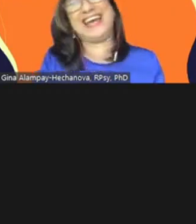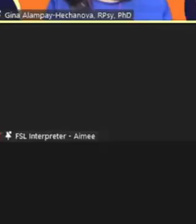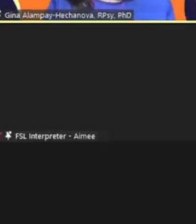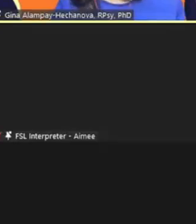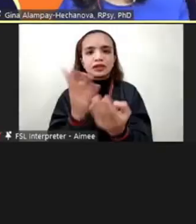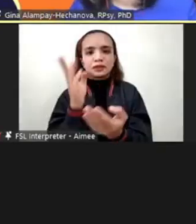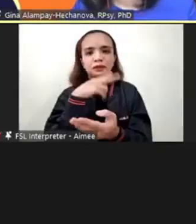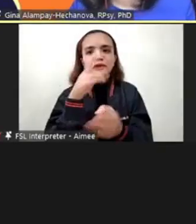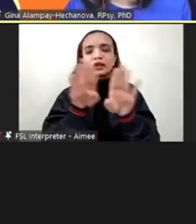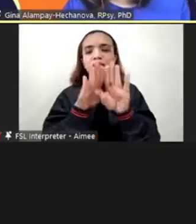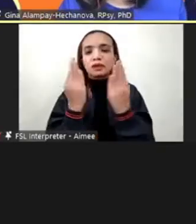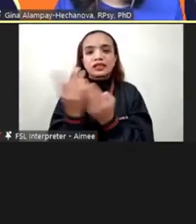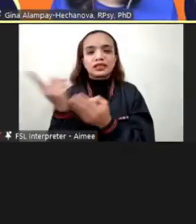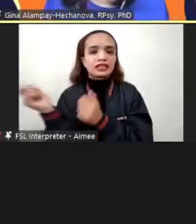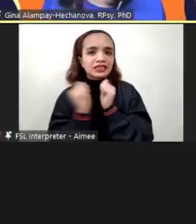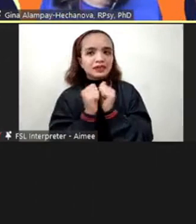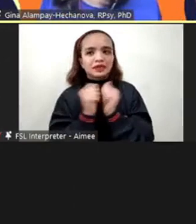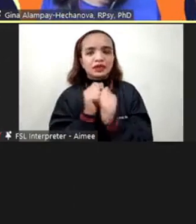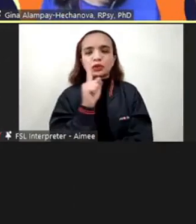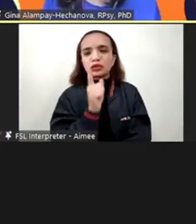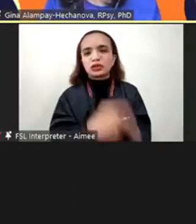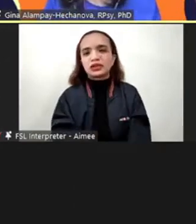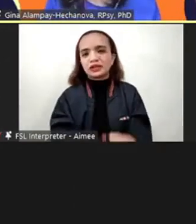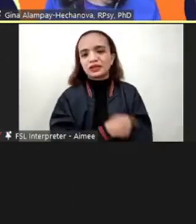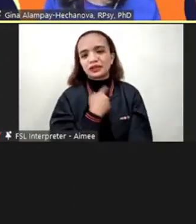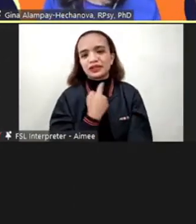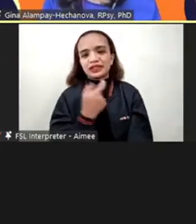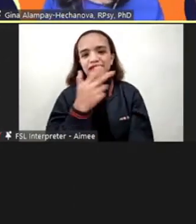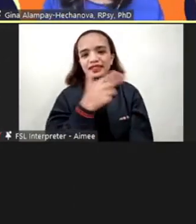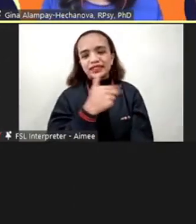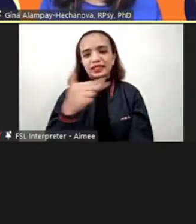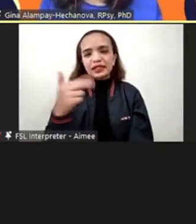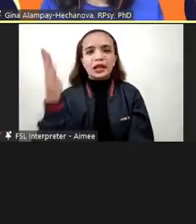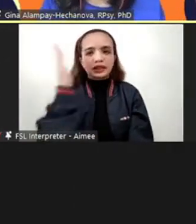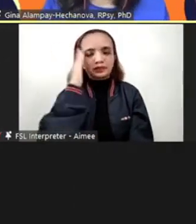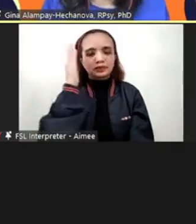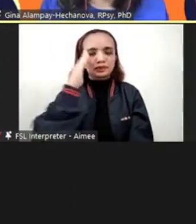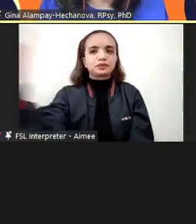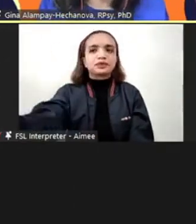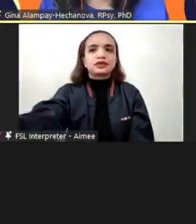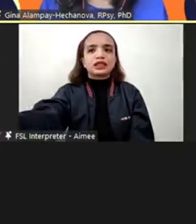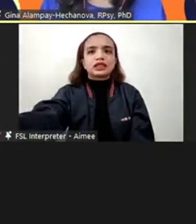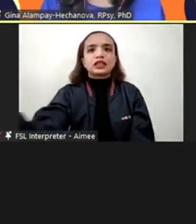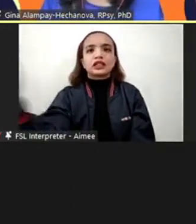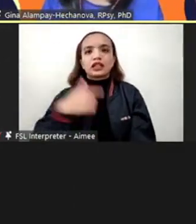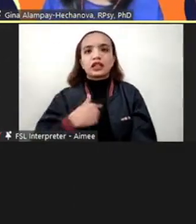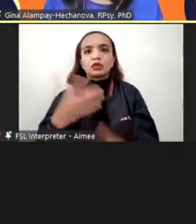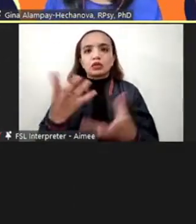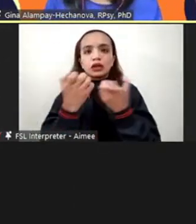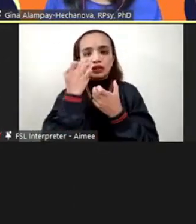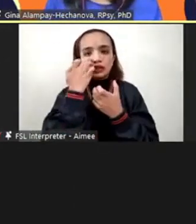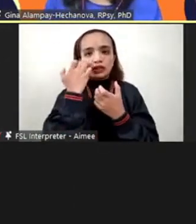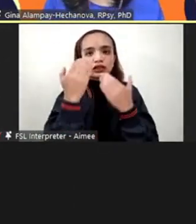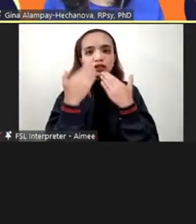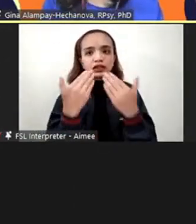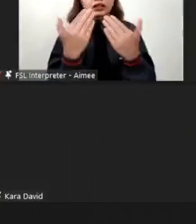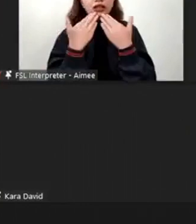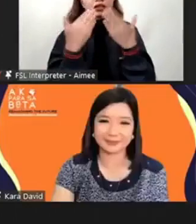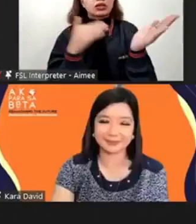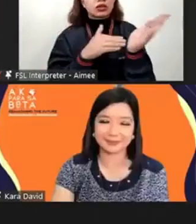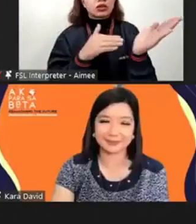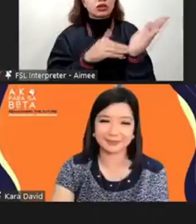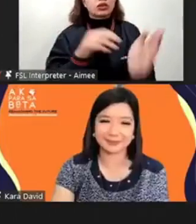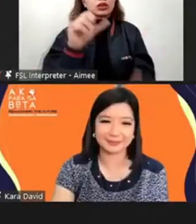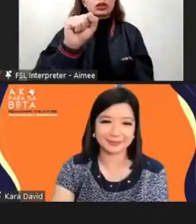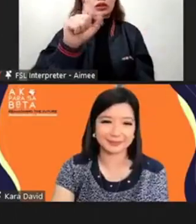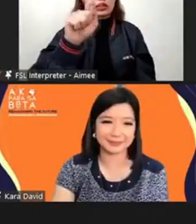2010, kaya matagal-tagal na rin po kami magkakilala. Papasalamat din ako kay Dr. Stella,